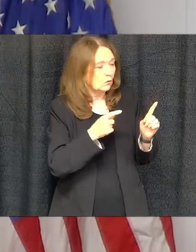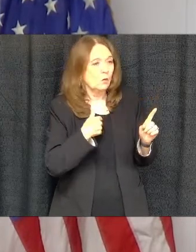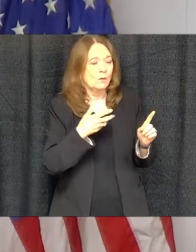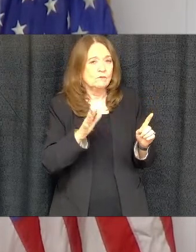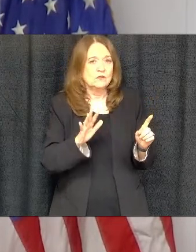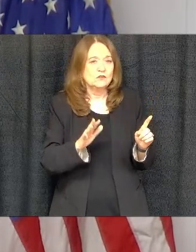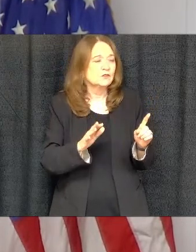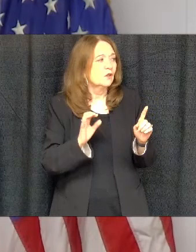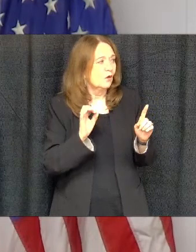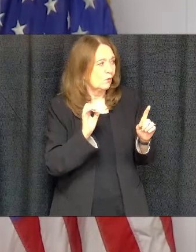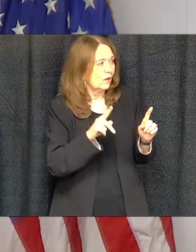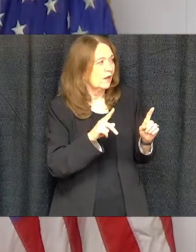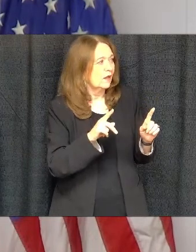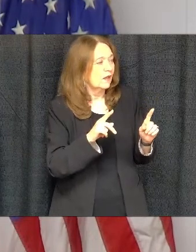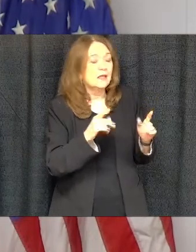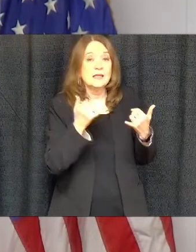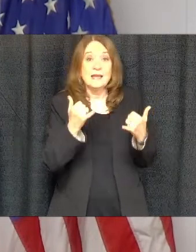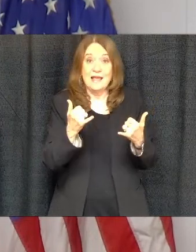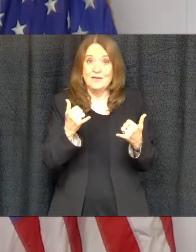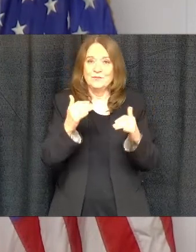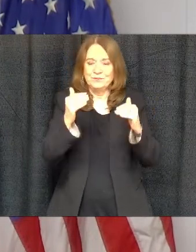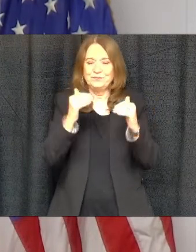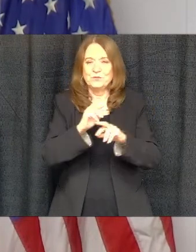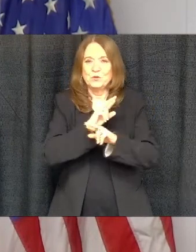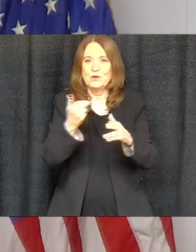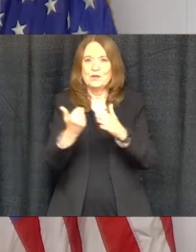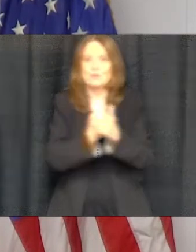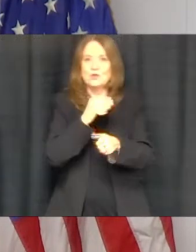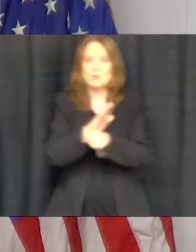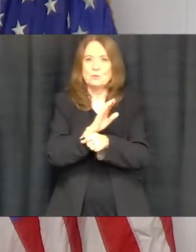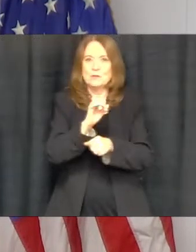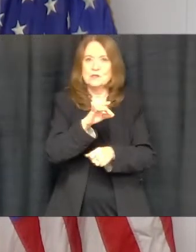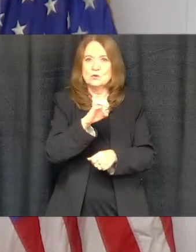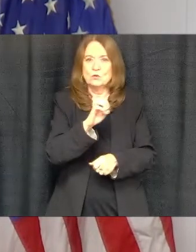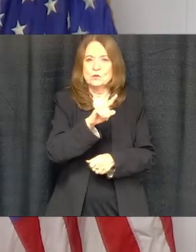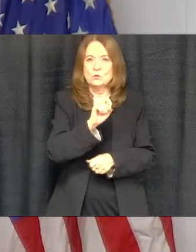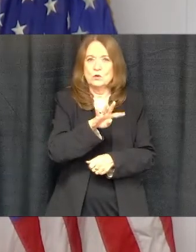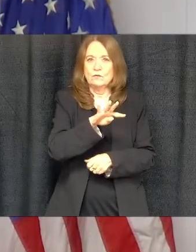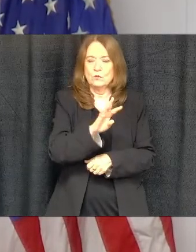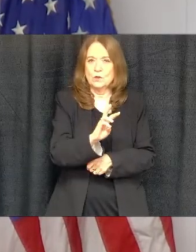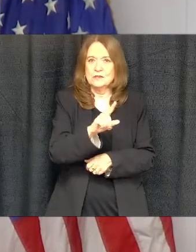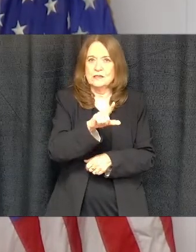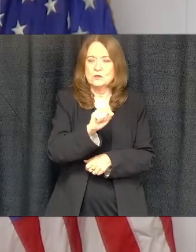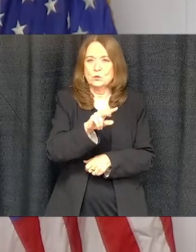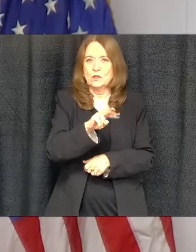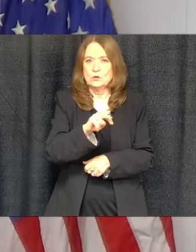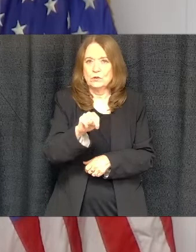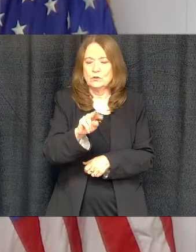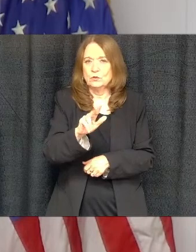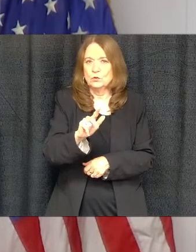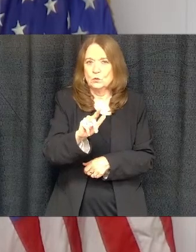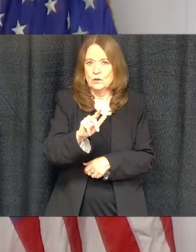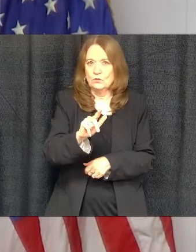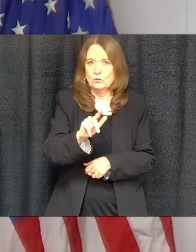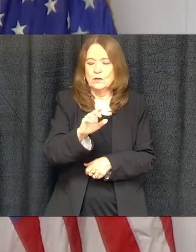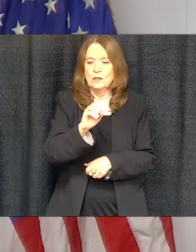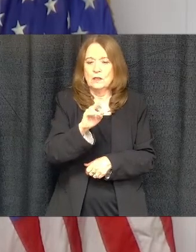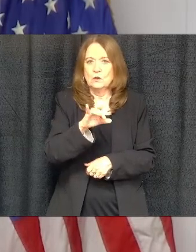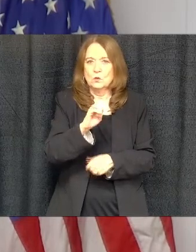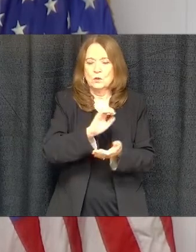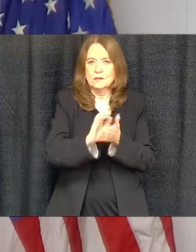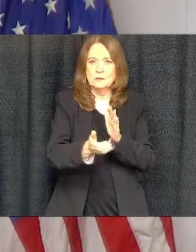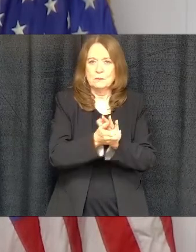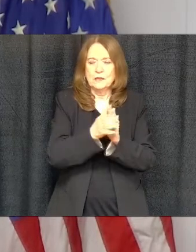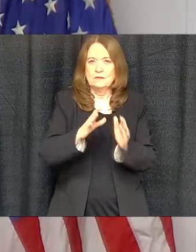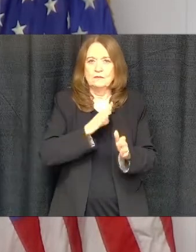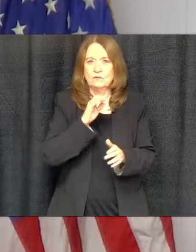Okay. Now, ready for new business, ordinance 146, 2022-23, an ordinance amending the official